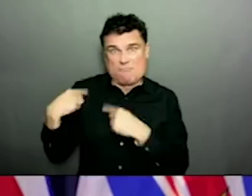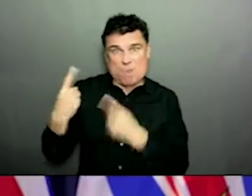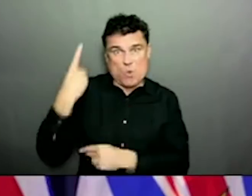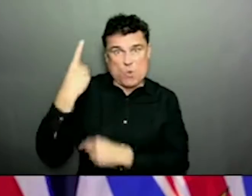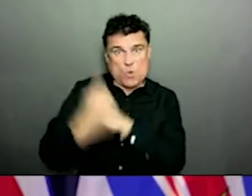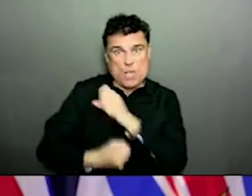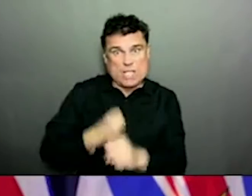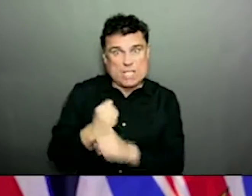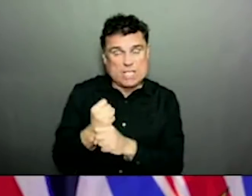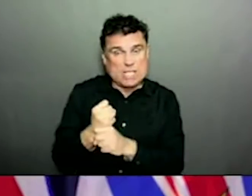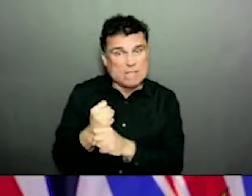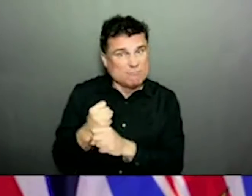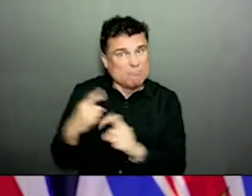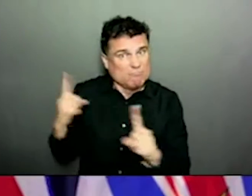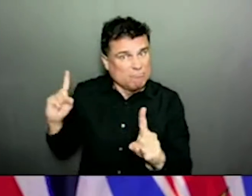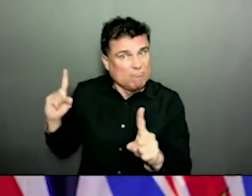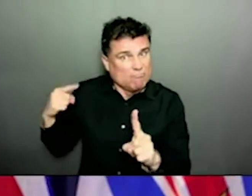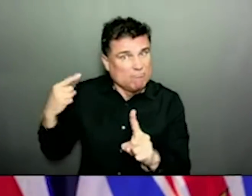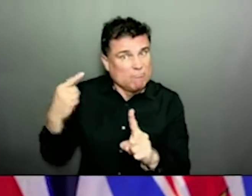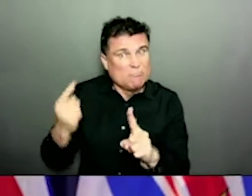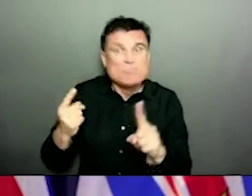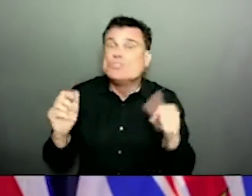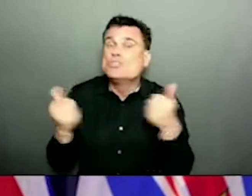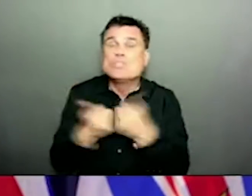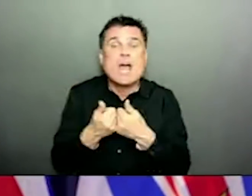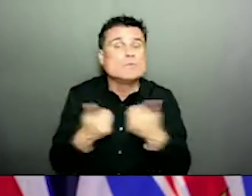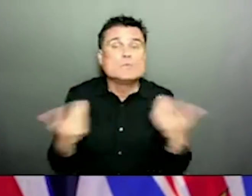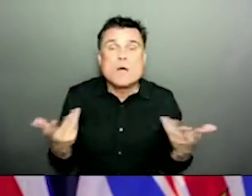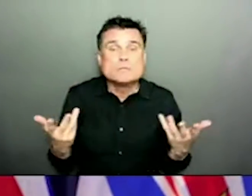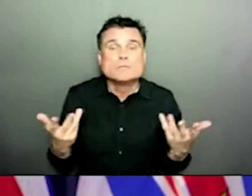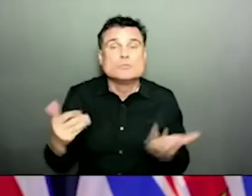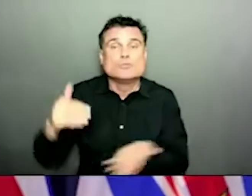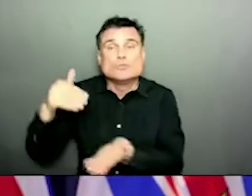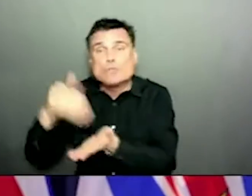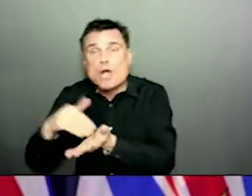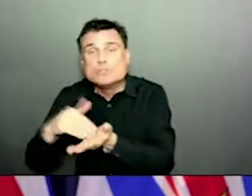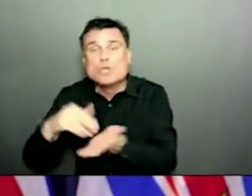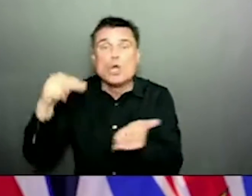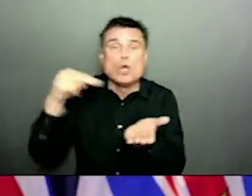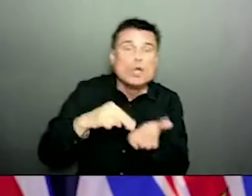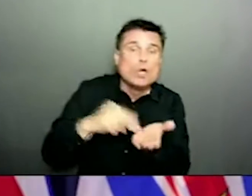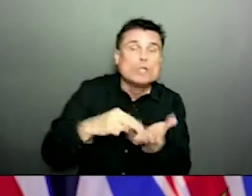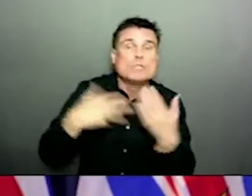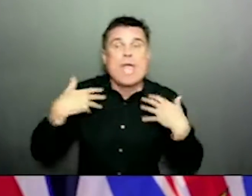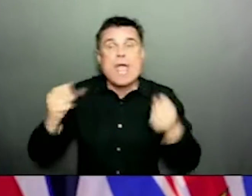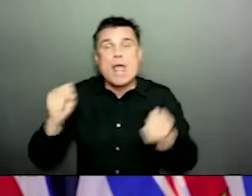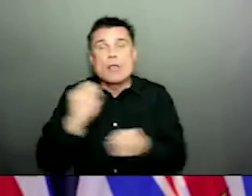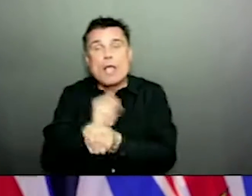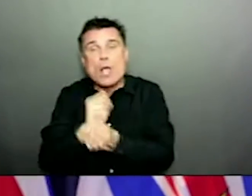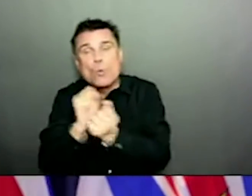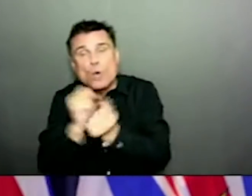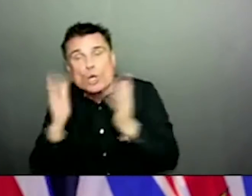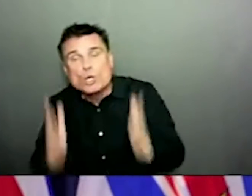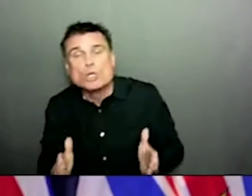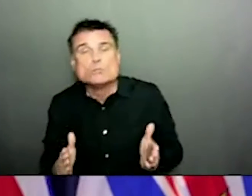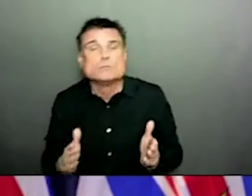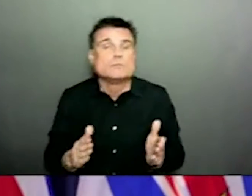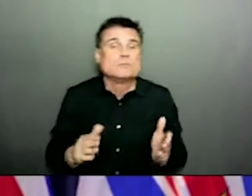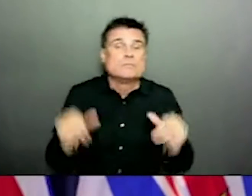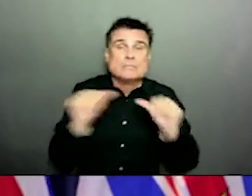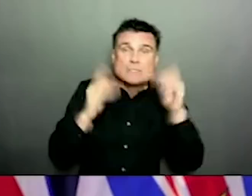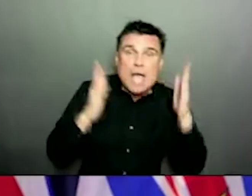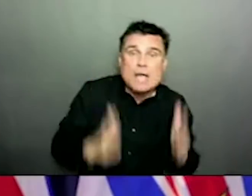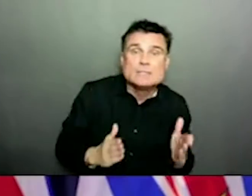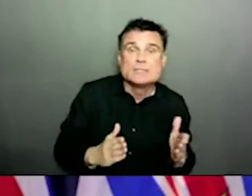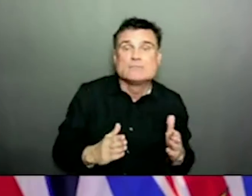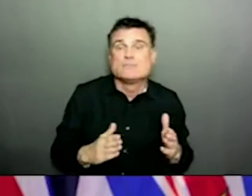doctors, to our nurses, to our healthcare workers, to our health sciences professionals, who are under tremendous stress. So the issue really isn't the